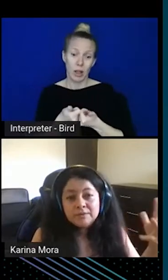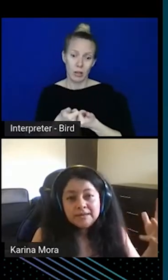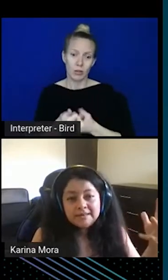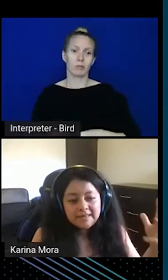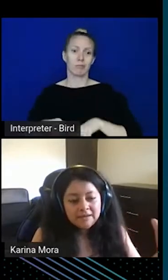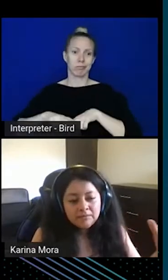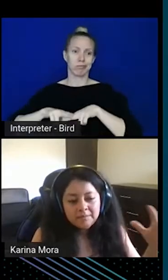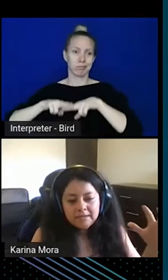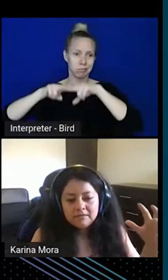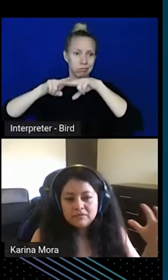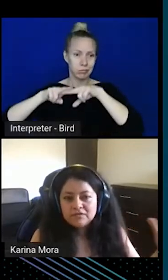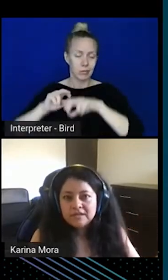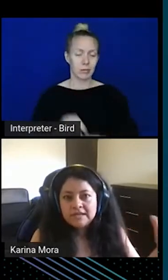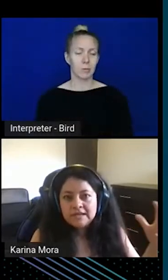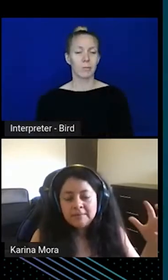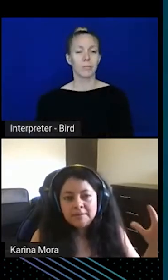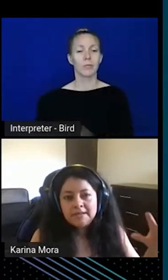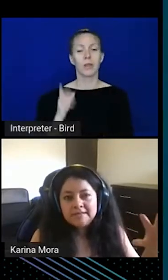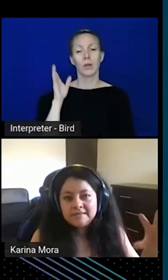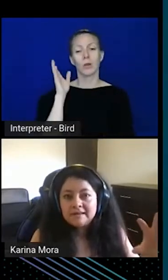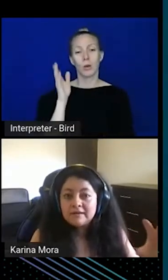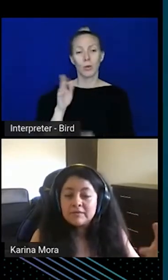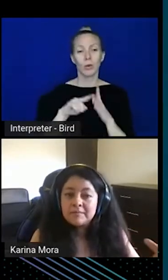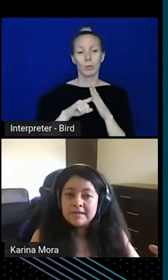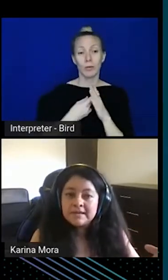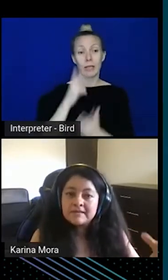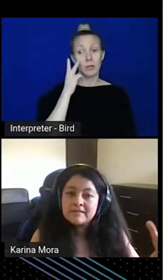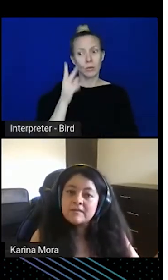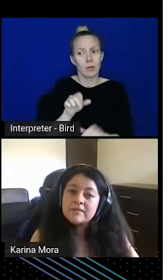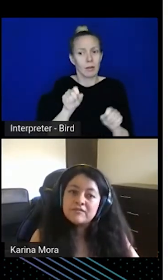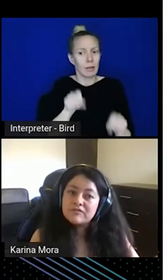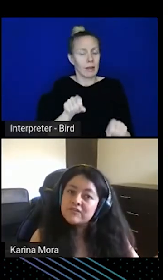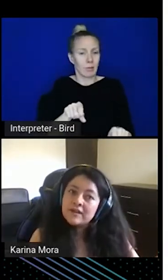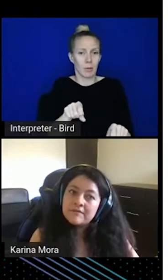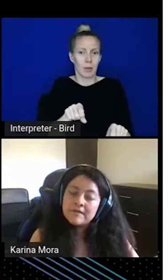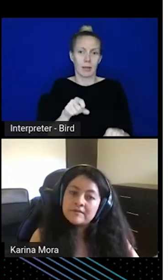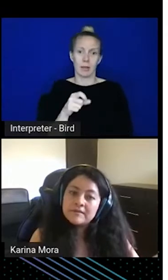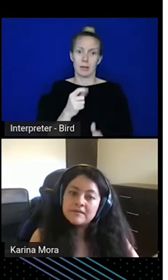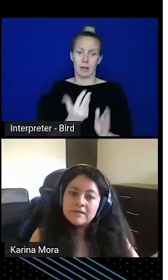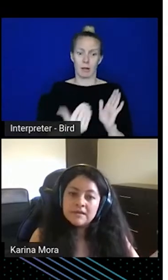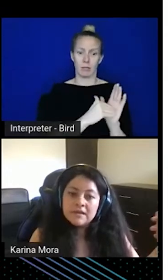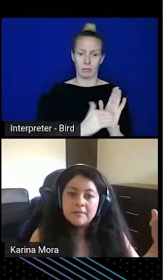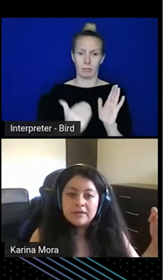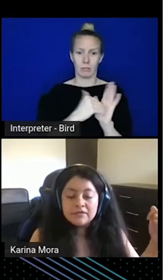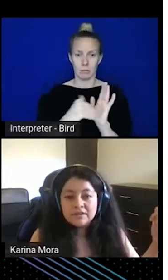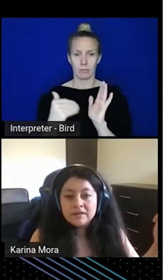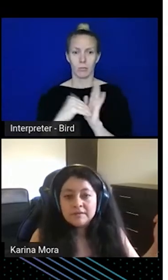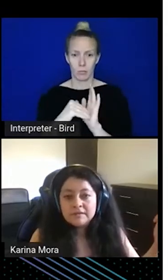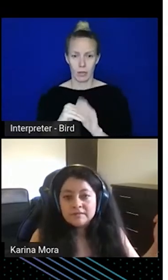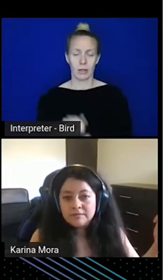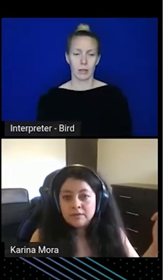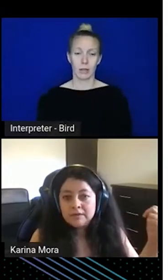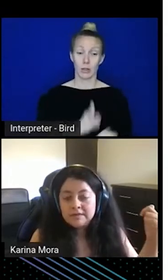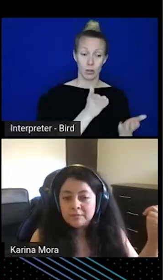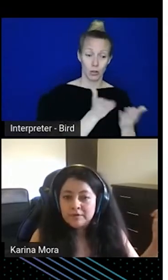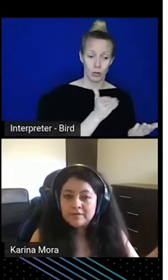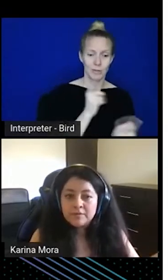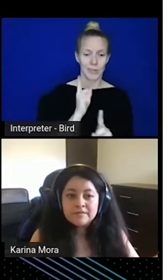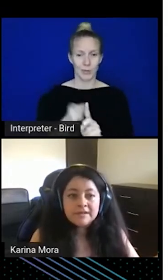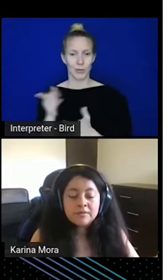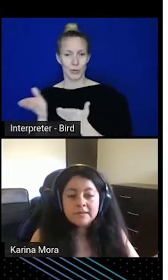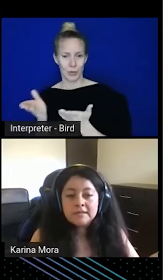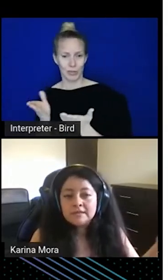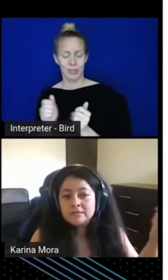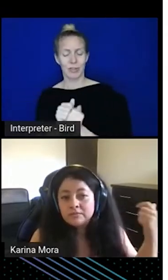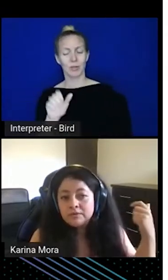And then we begin to see capabilities that are repeated service to service. In a microservice, following the